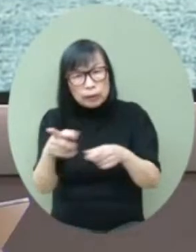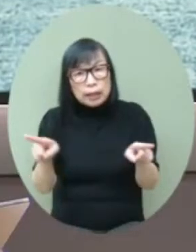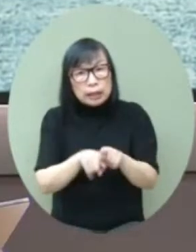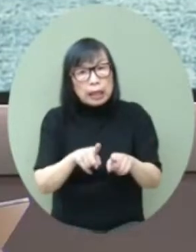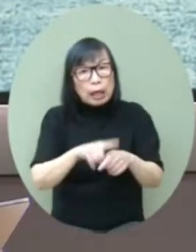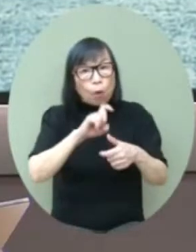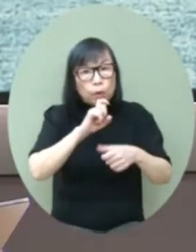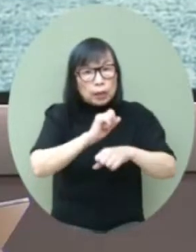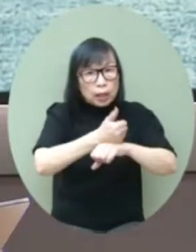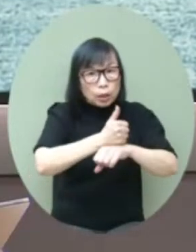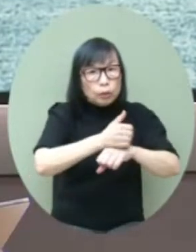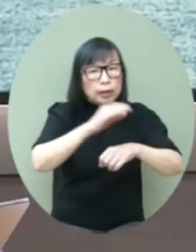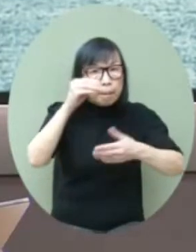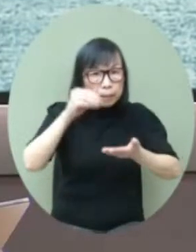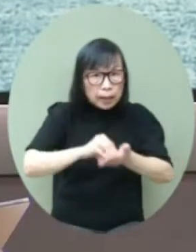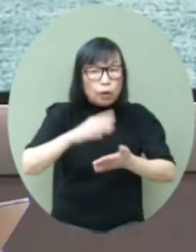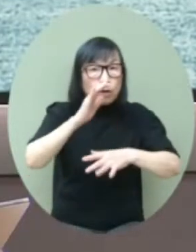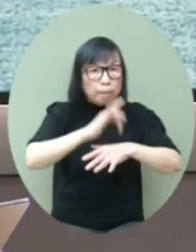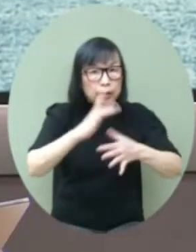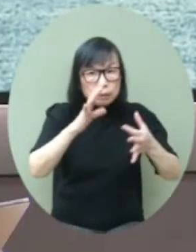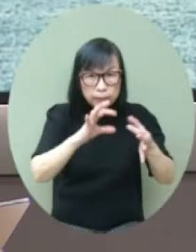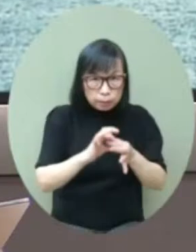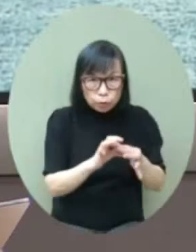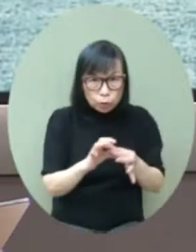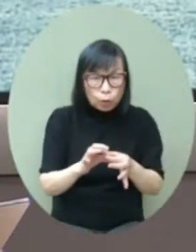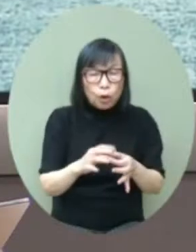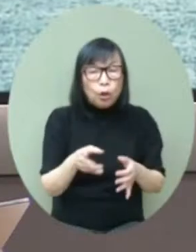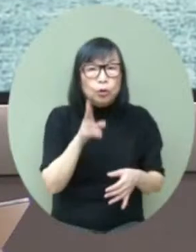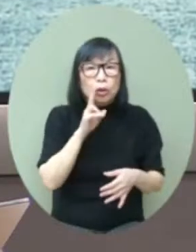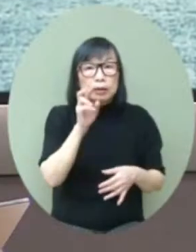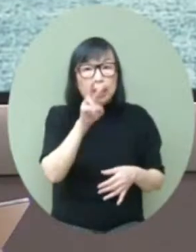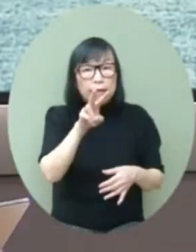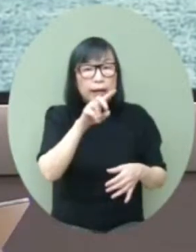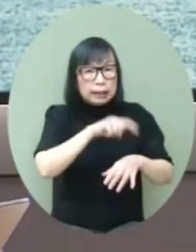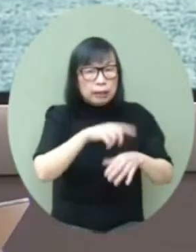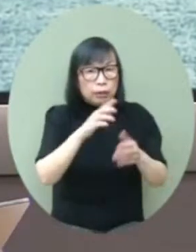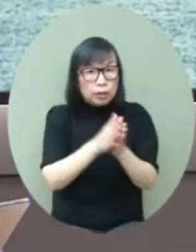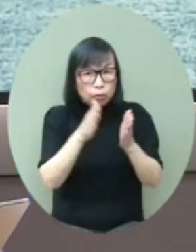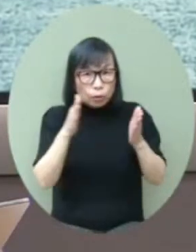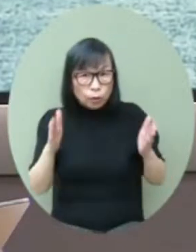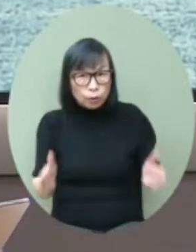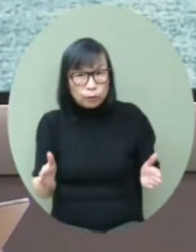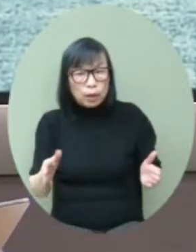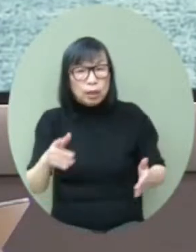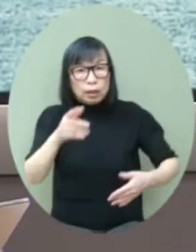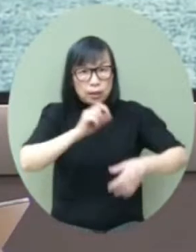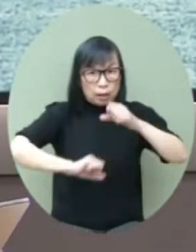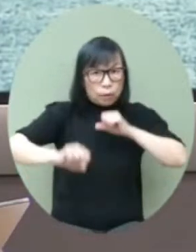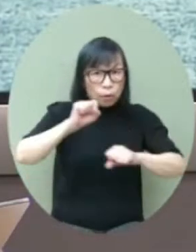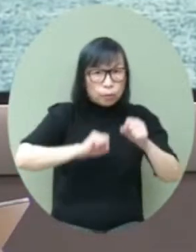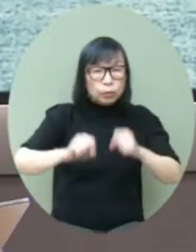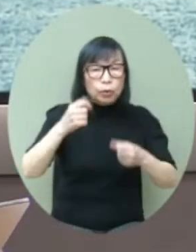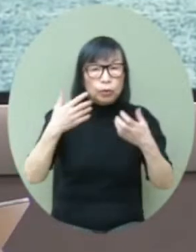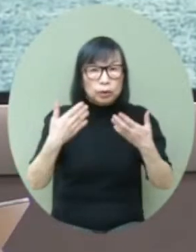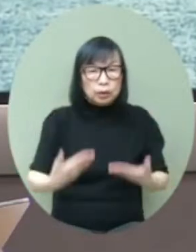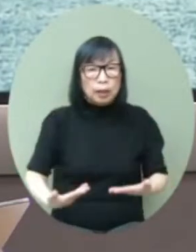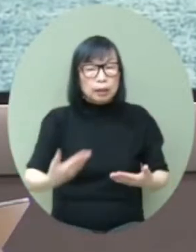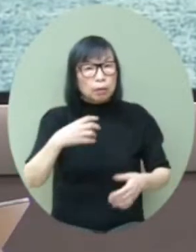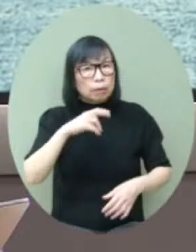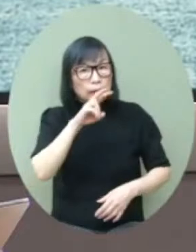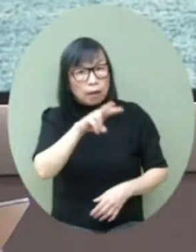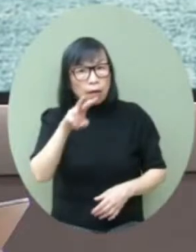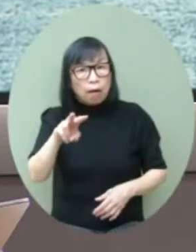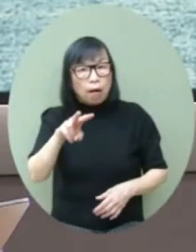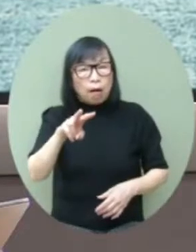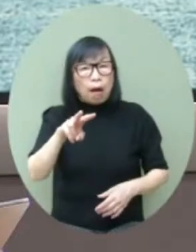between 6 and 9 of those who were in contact with this case, and they also are close contacts.